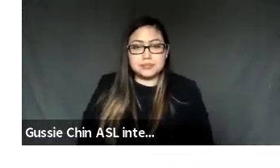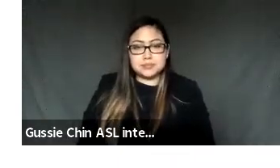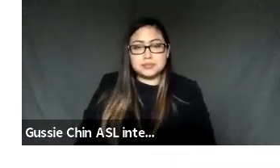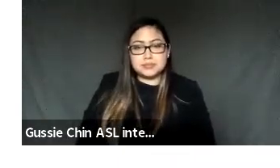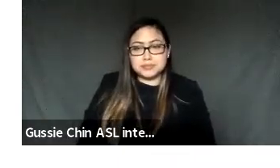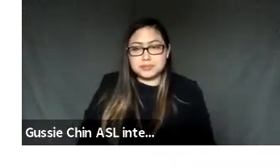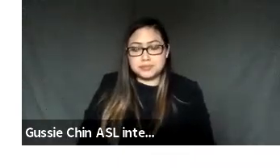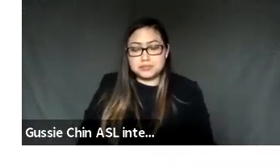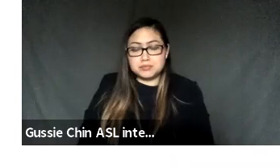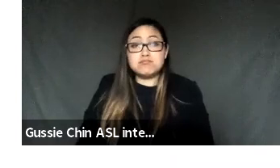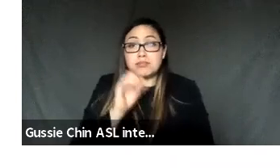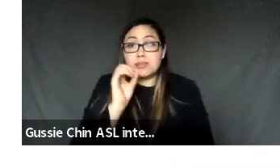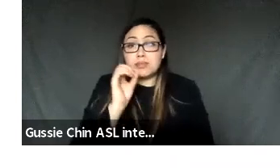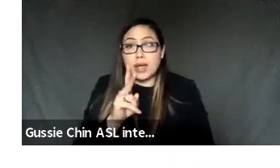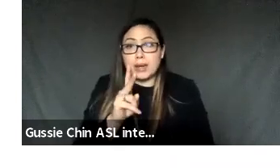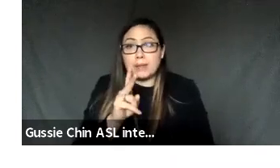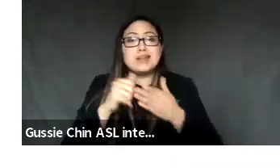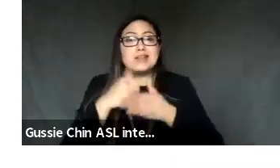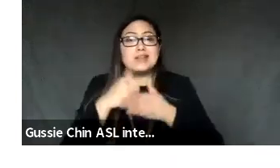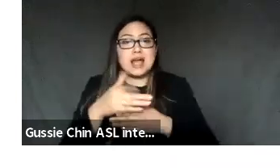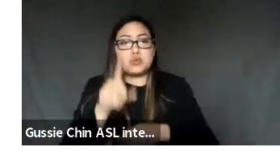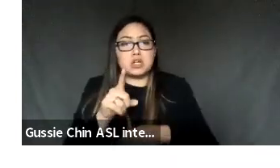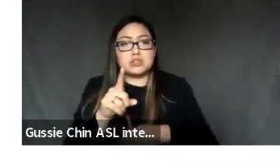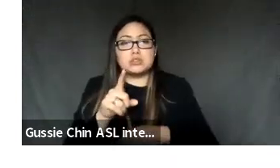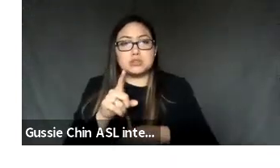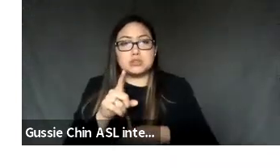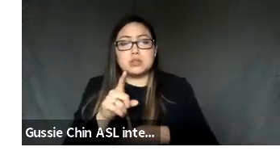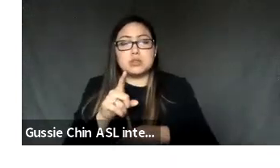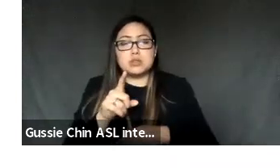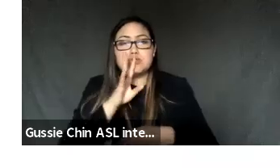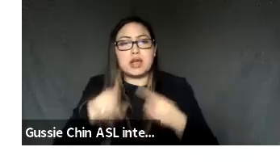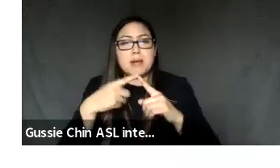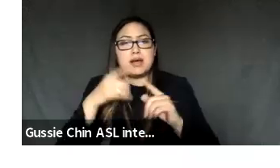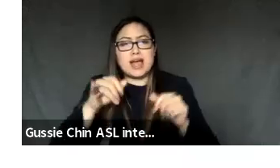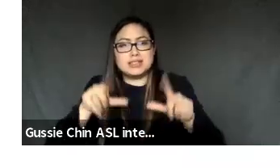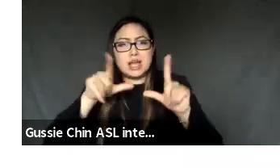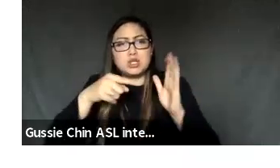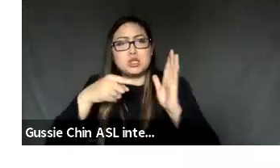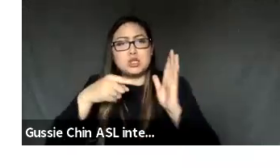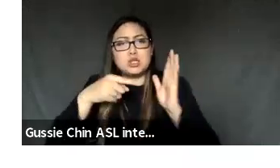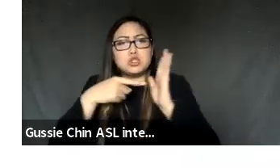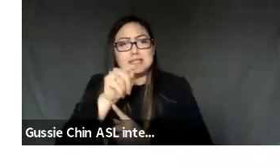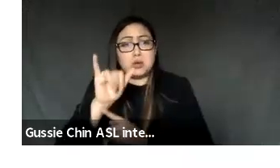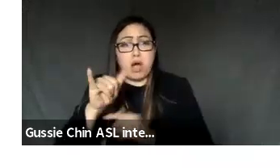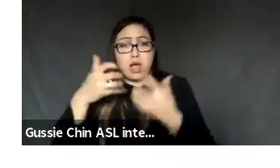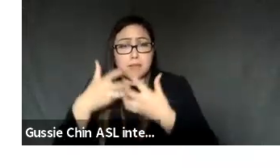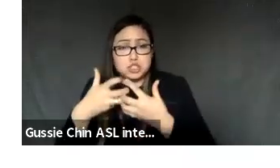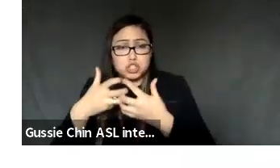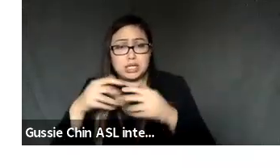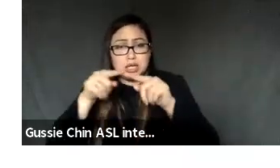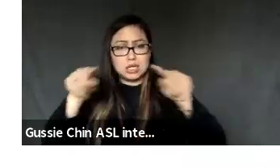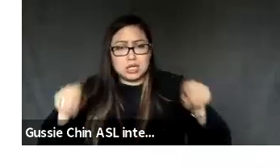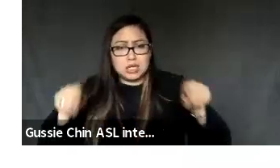All right. The next questions refer to the slide where you showed the TTY machine, and there were a couple of